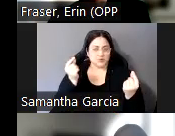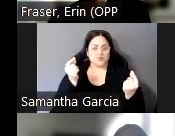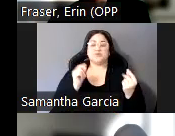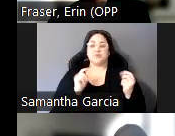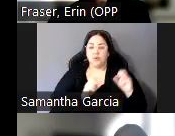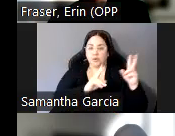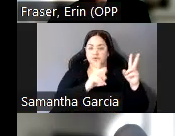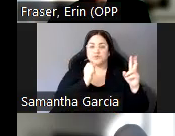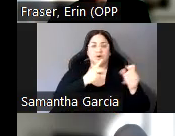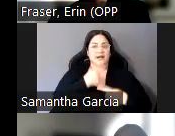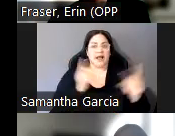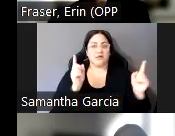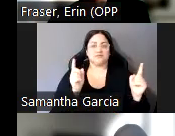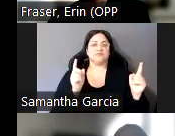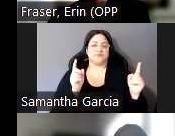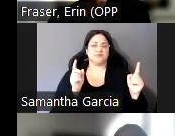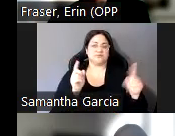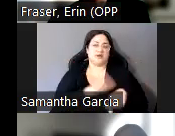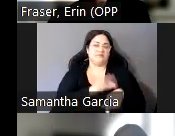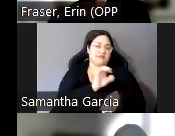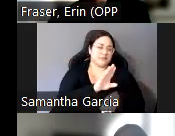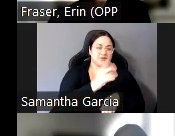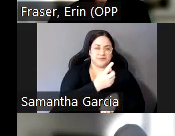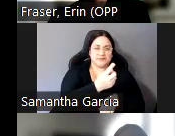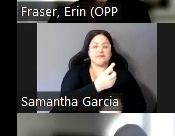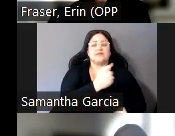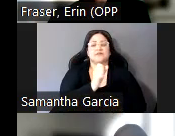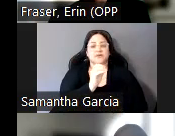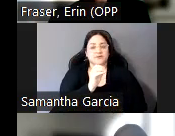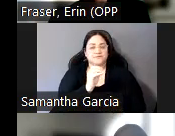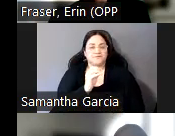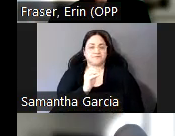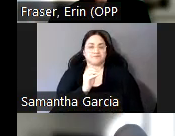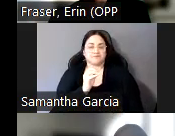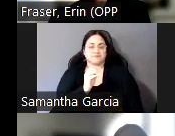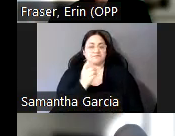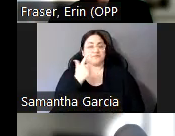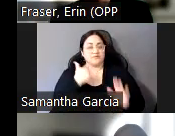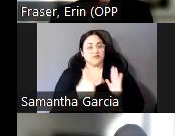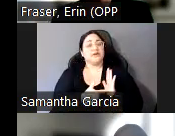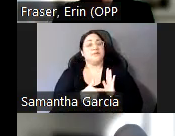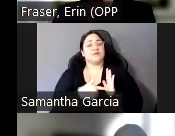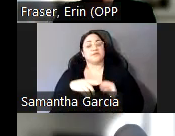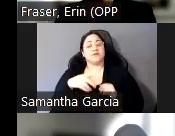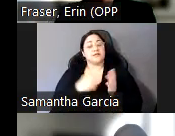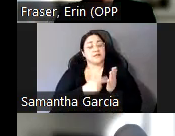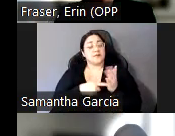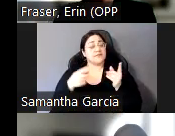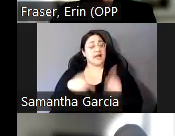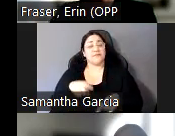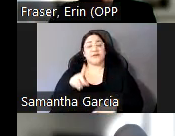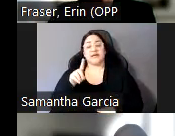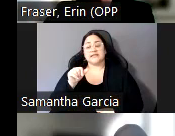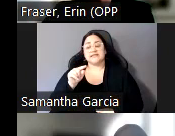has compromised. So the scammers look for information on data breaches and what have you, whether it's passwords, what have you. And so they'll grab